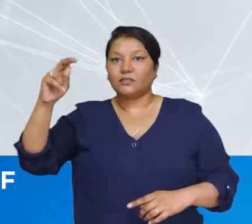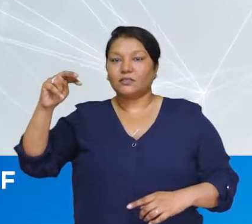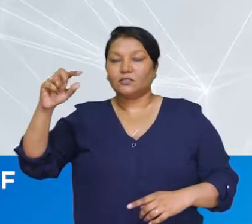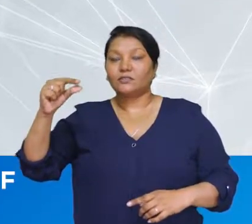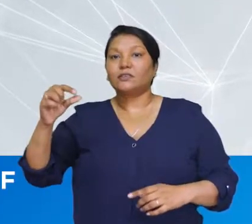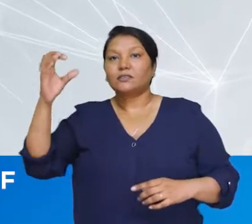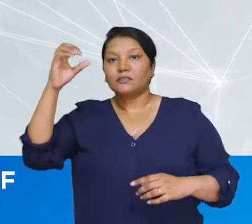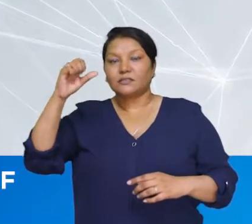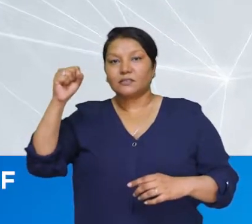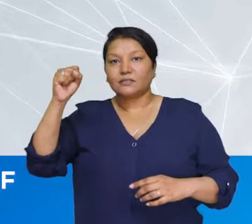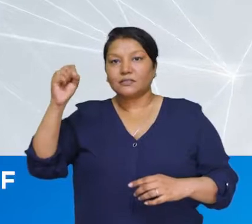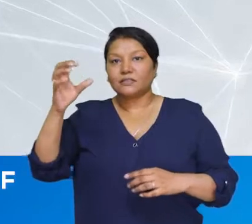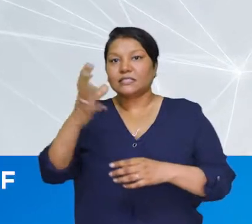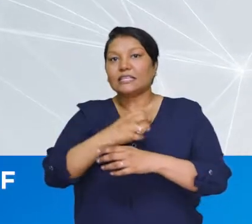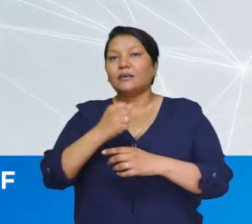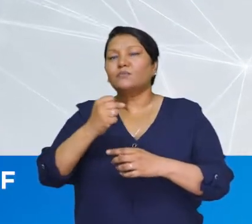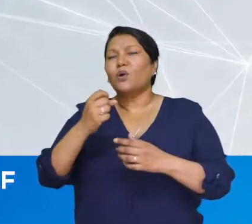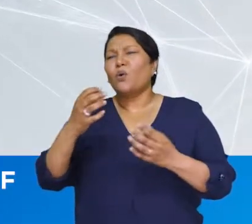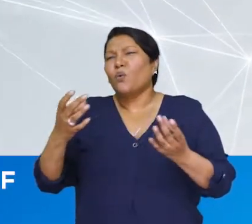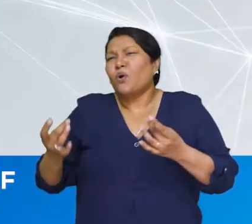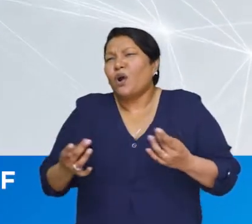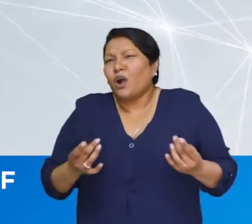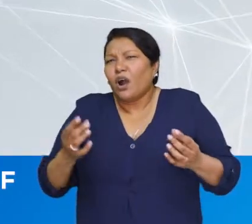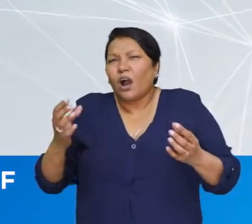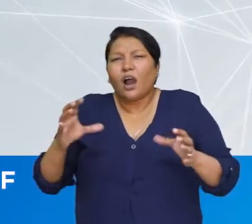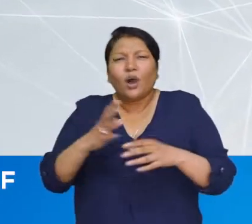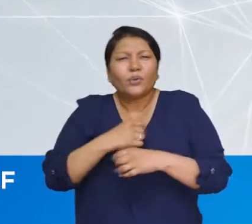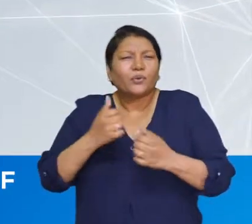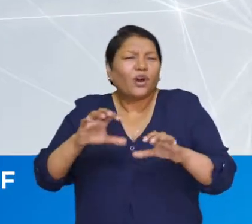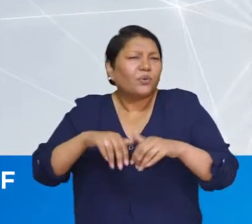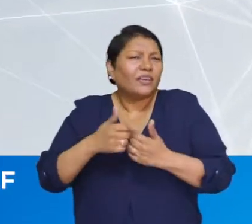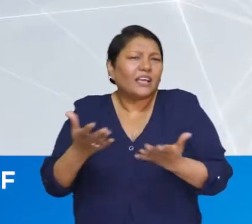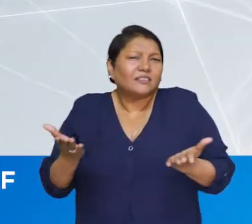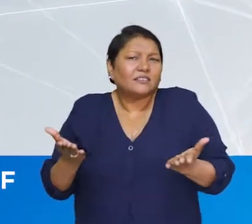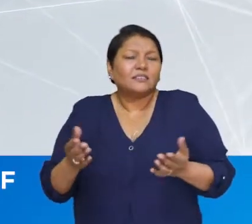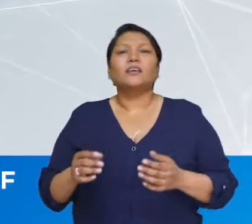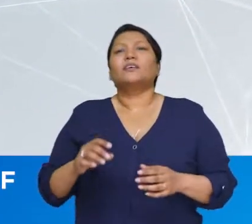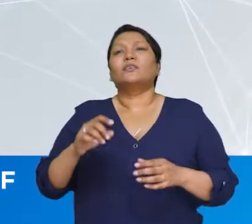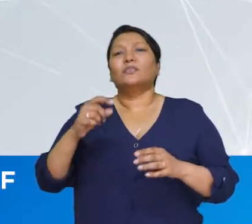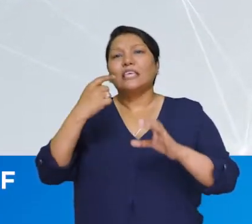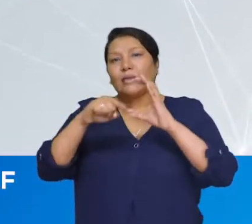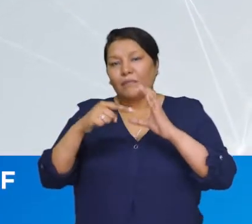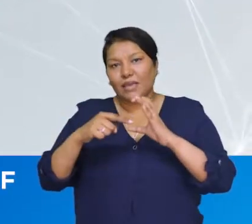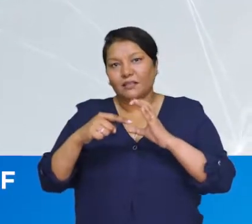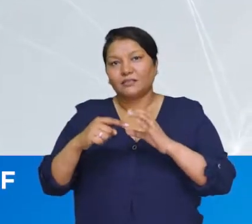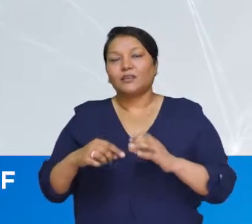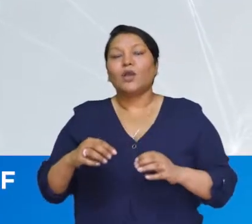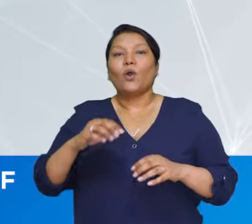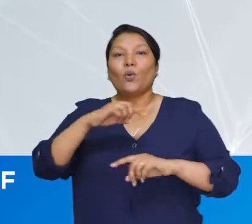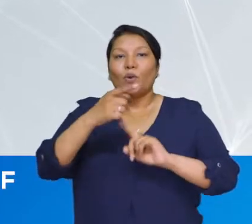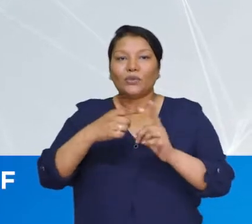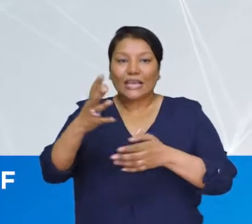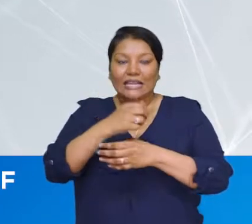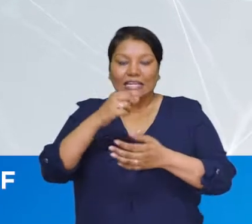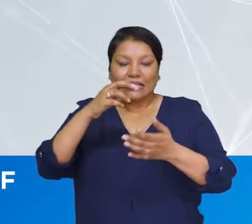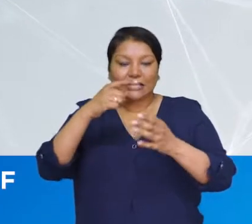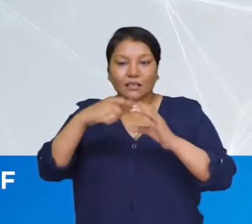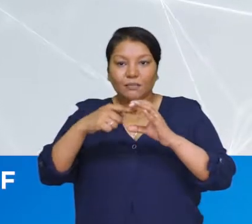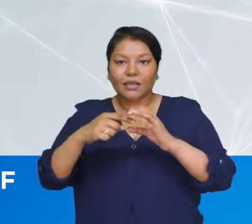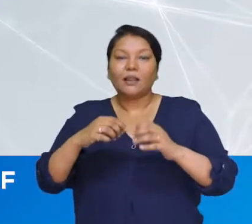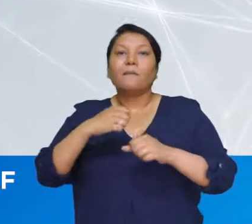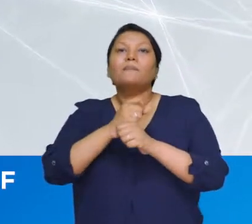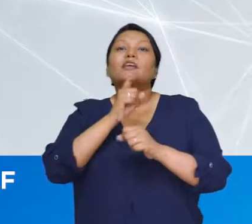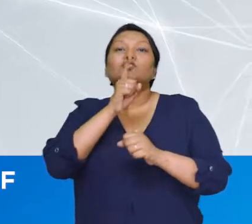email. Therefore, the best advice is to read these emails properly and look out for these telltale signs. Ensure they are written